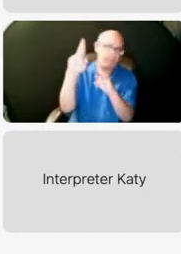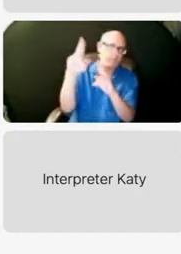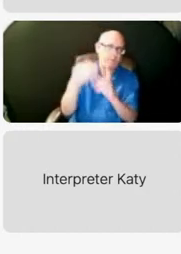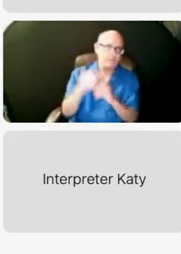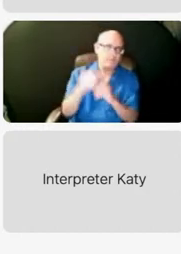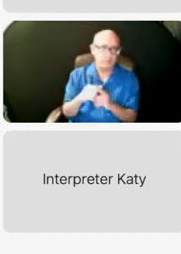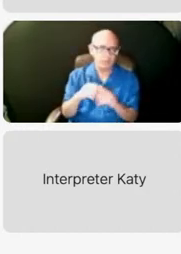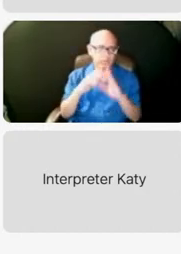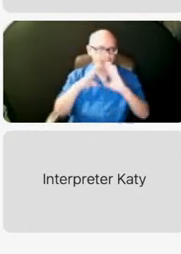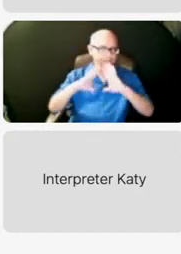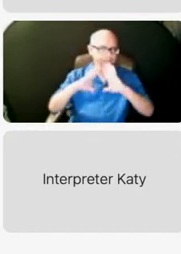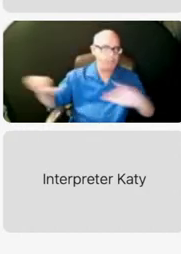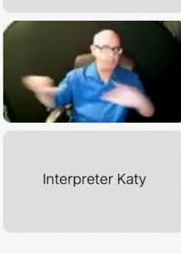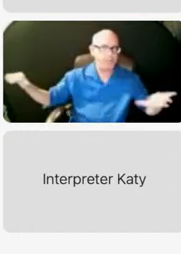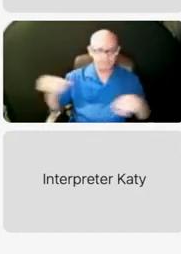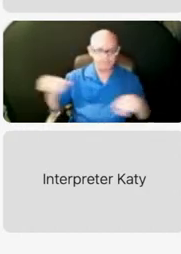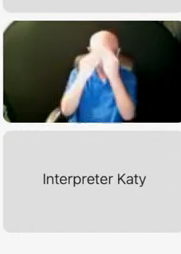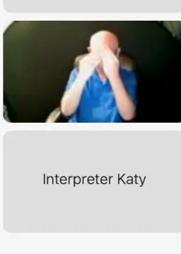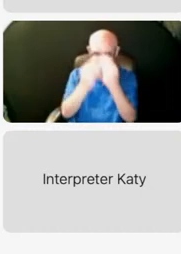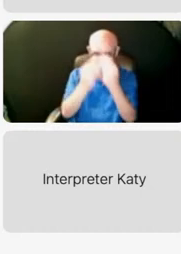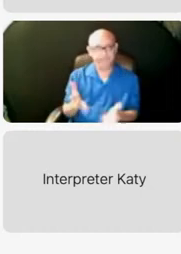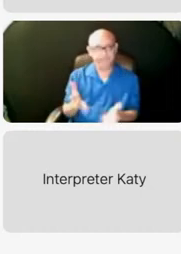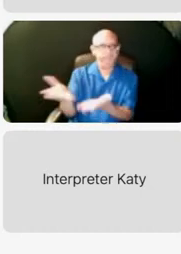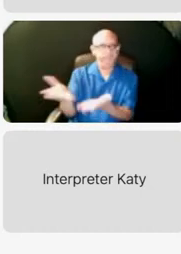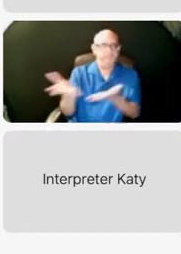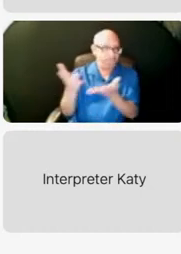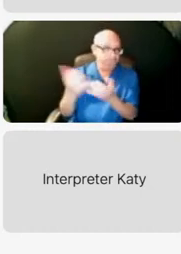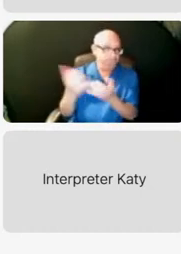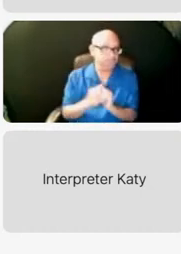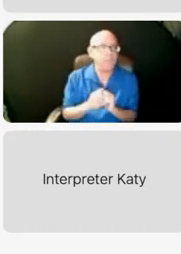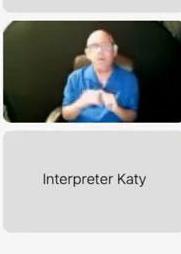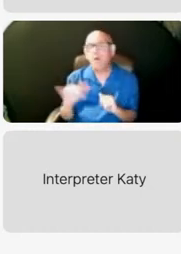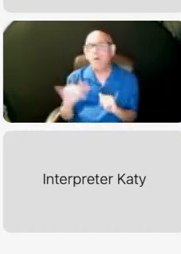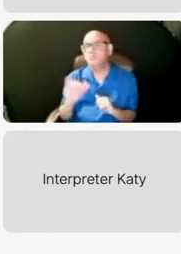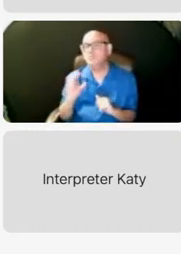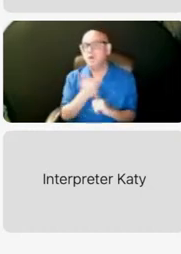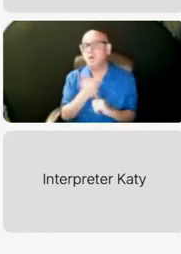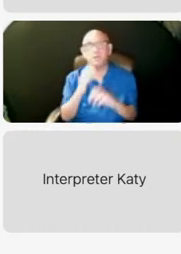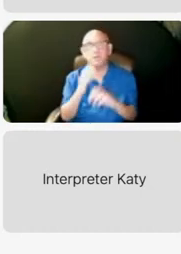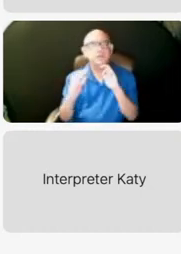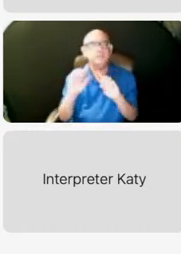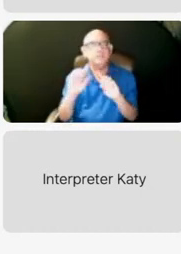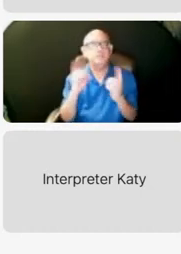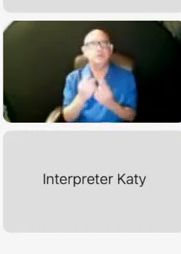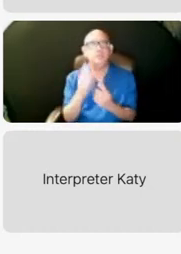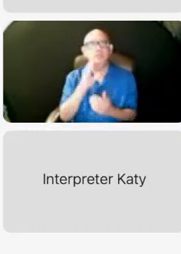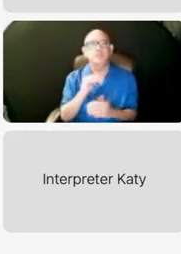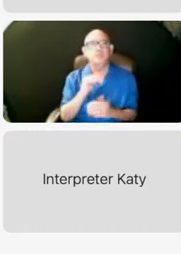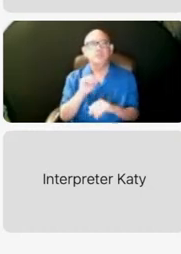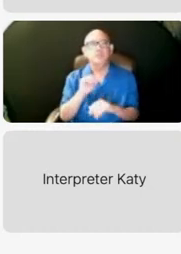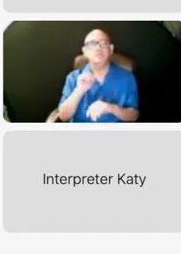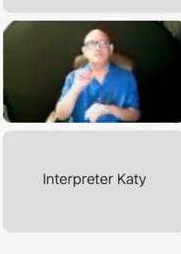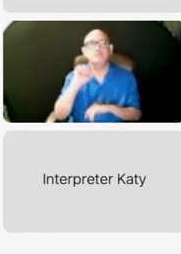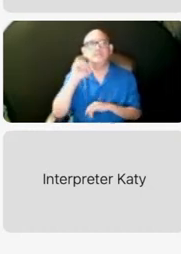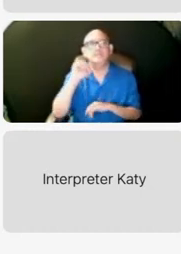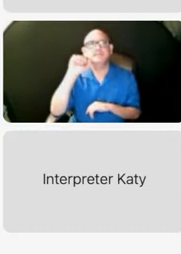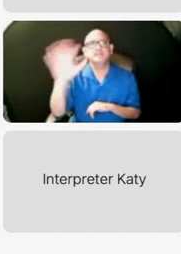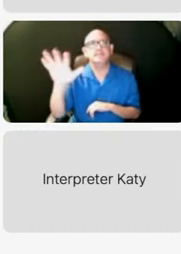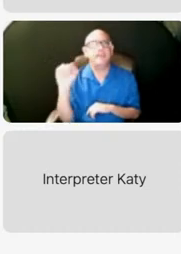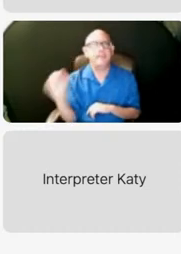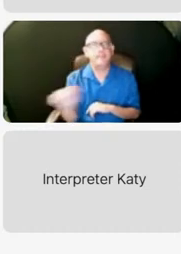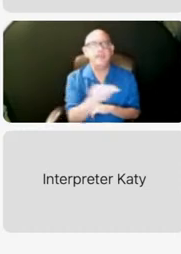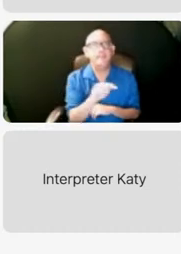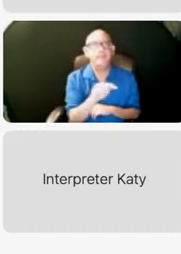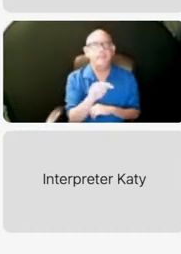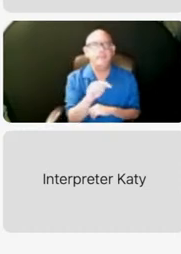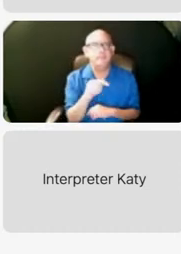and we also send out uh and our communication department will also send out um you know through email and things like that